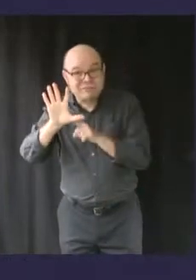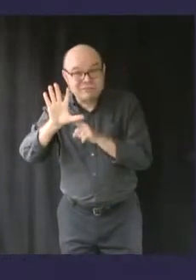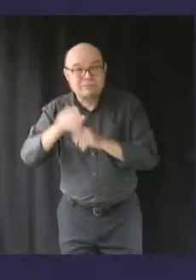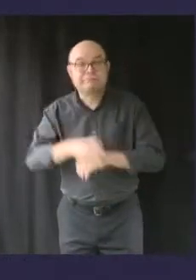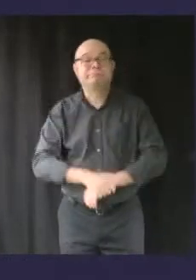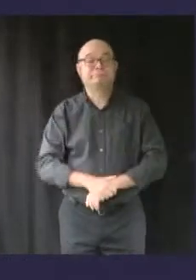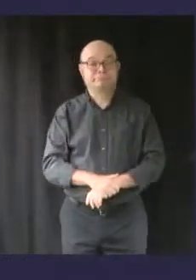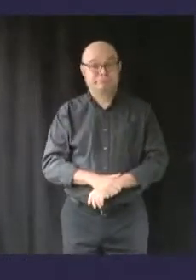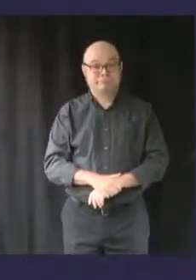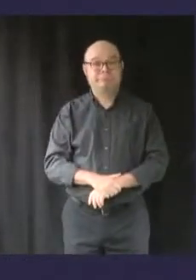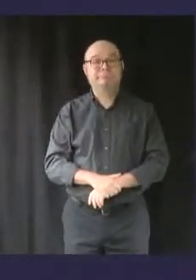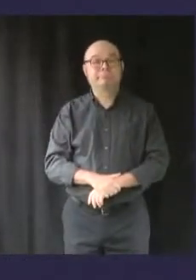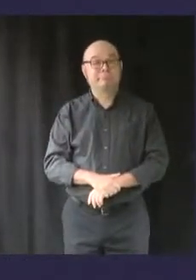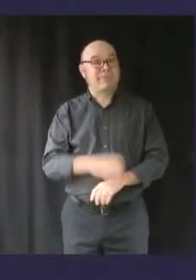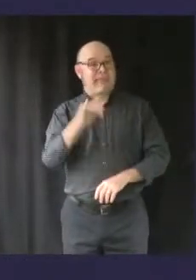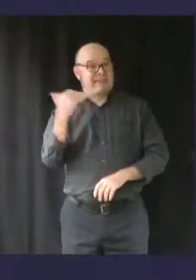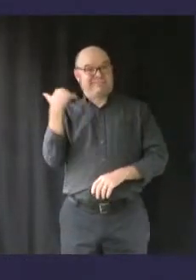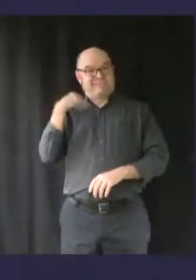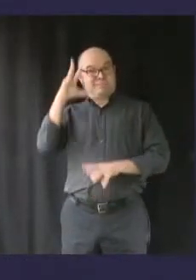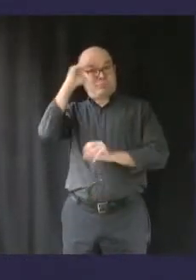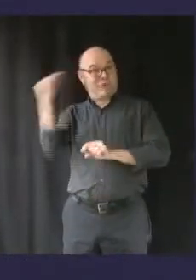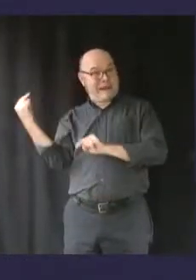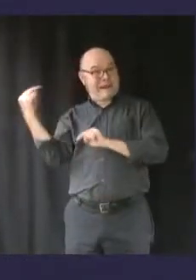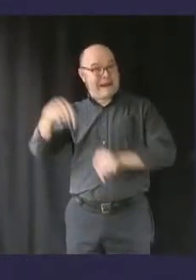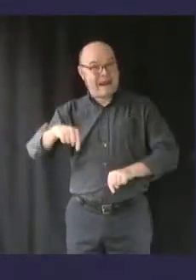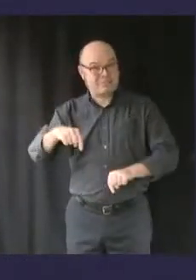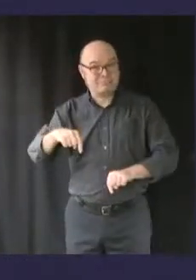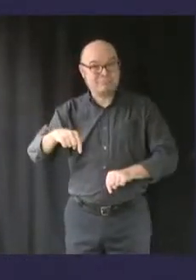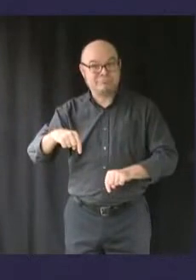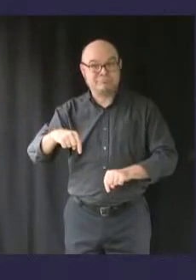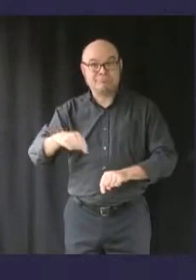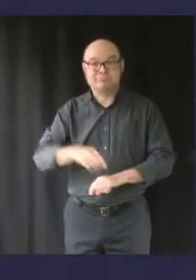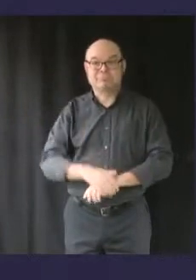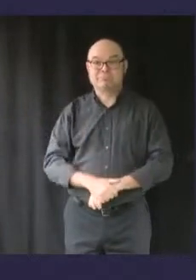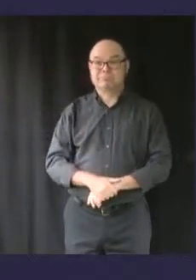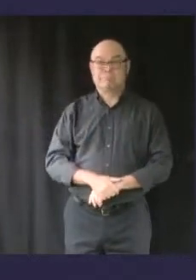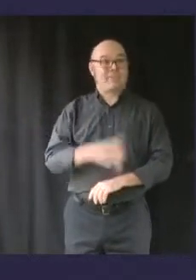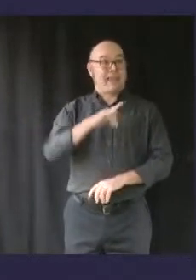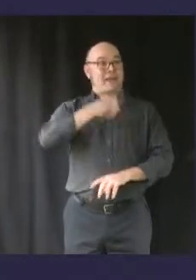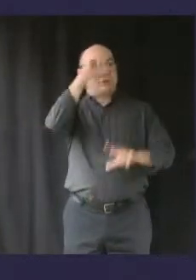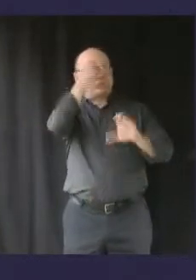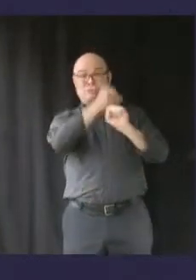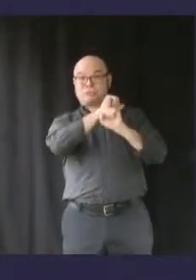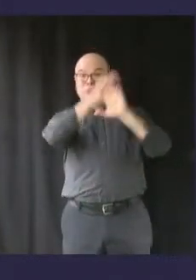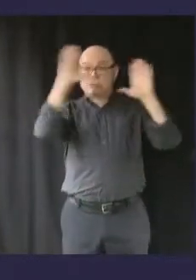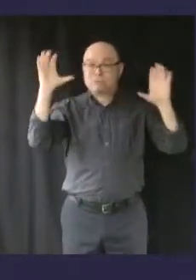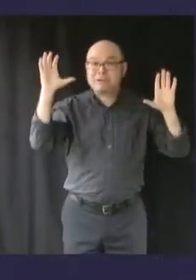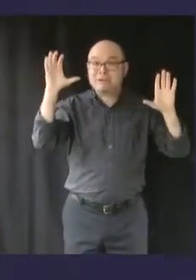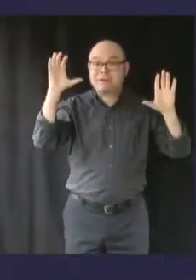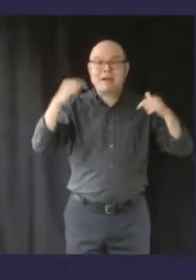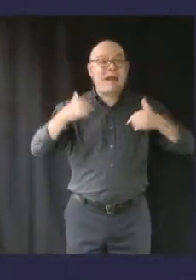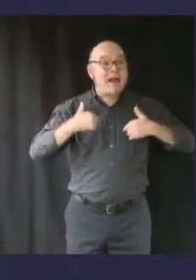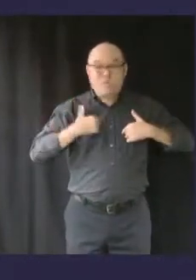campus. I was fulfilling my childhood dream. I was interning for Chris Dodd.